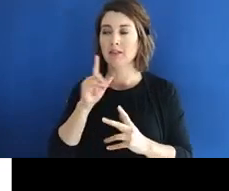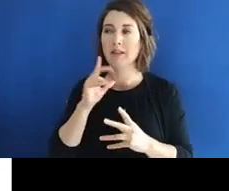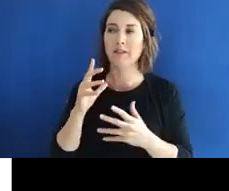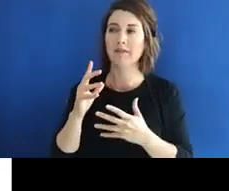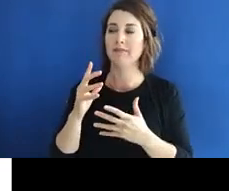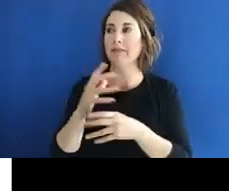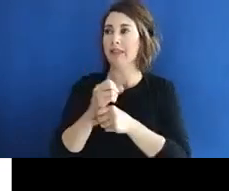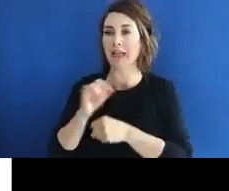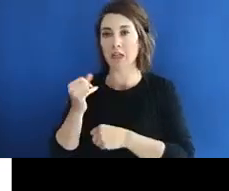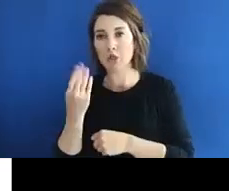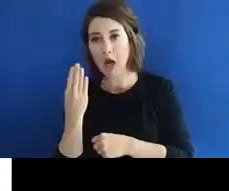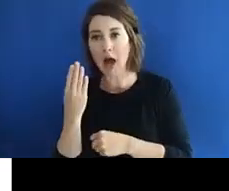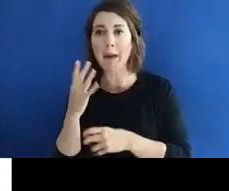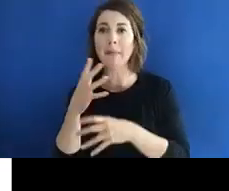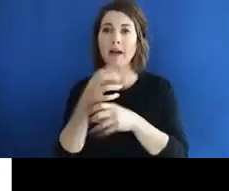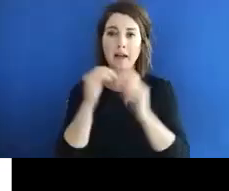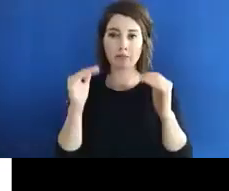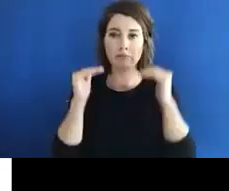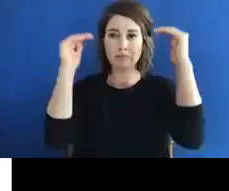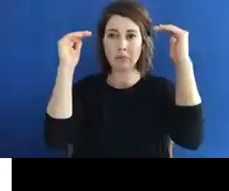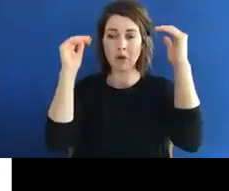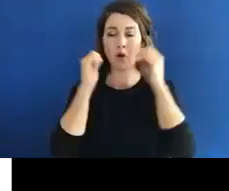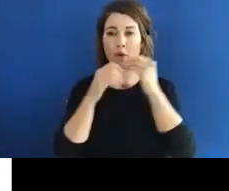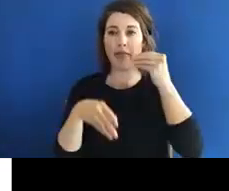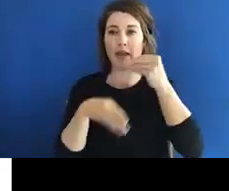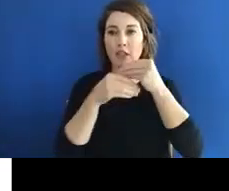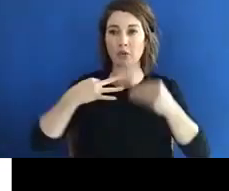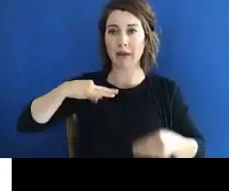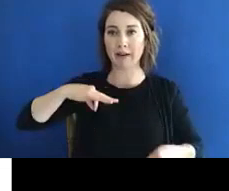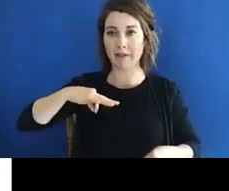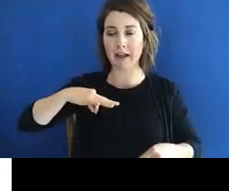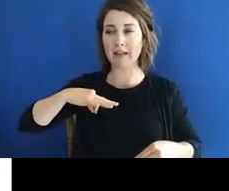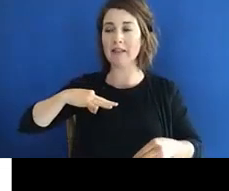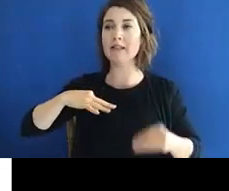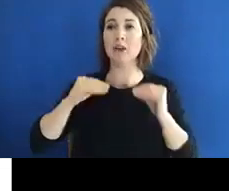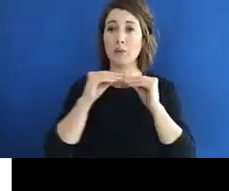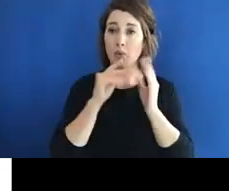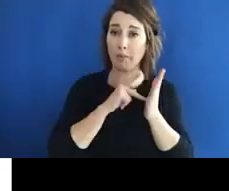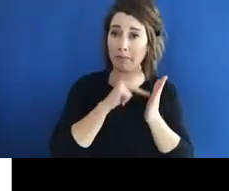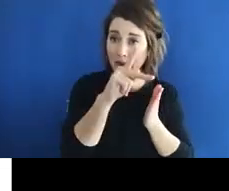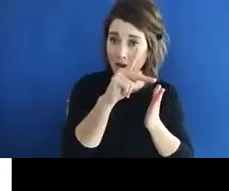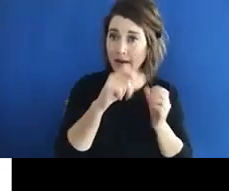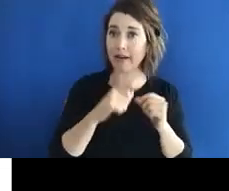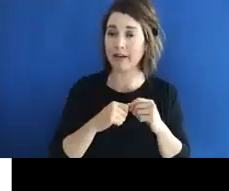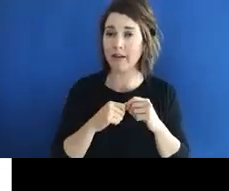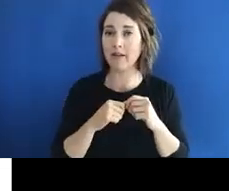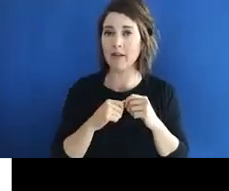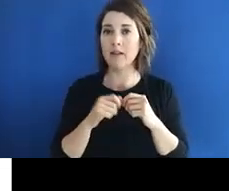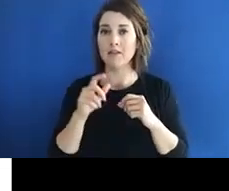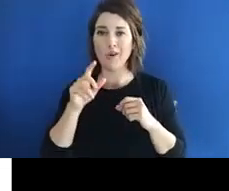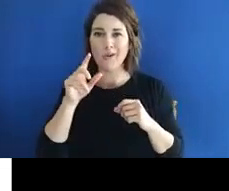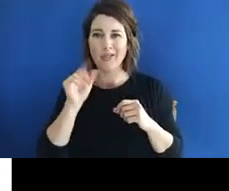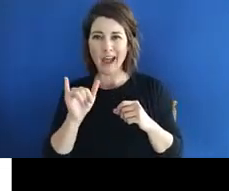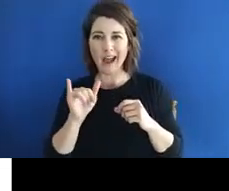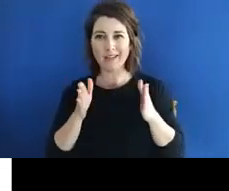promotions that provide them with additional benefits, increased wages, and I think getting them on that path to really what is